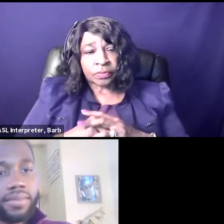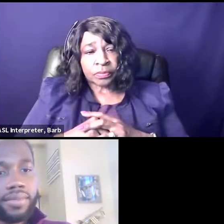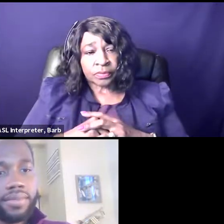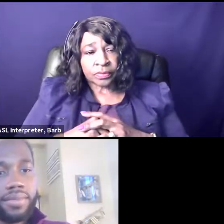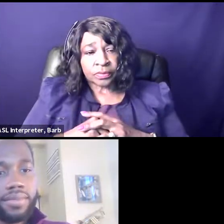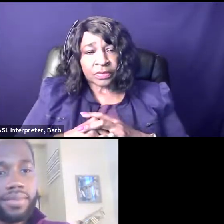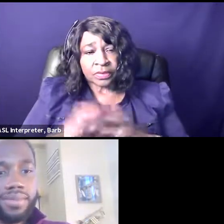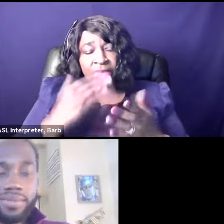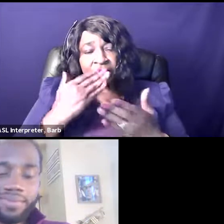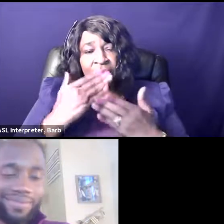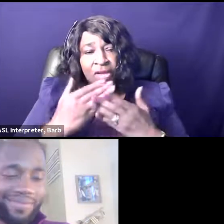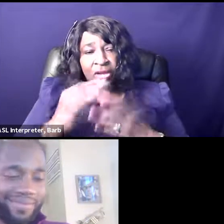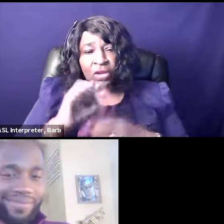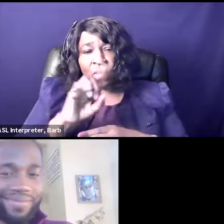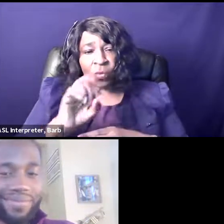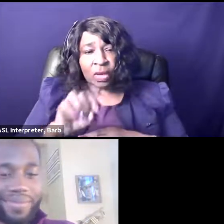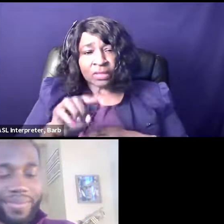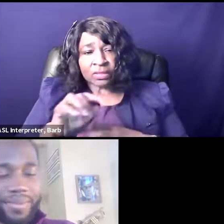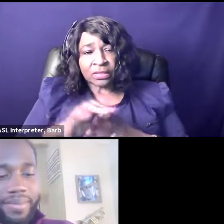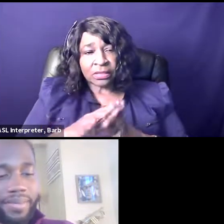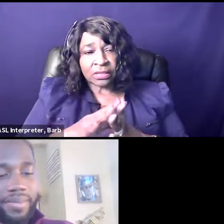That's a great question.